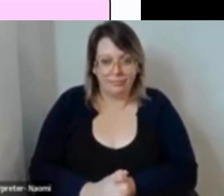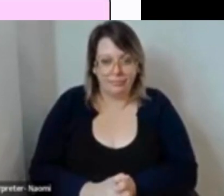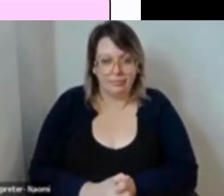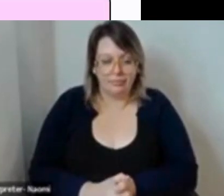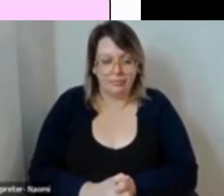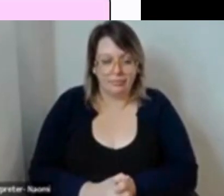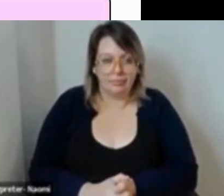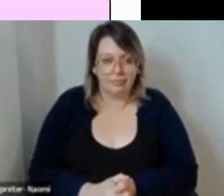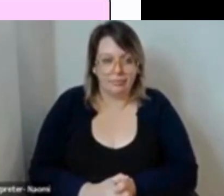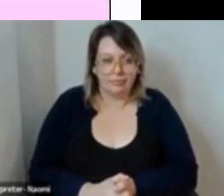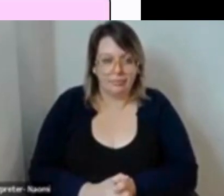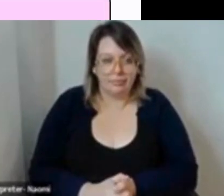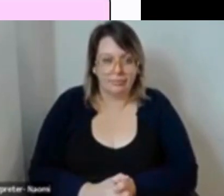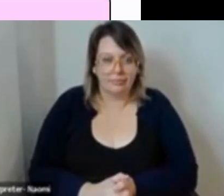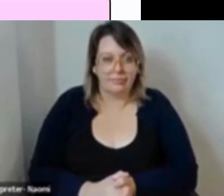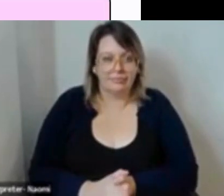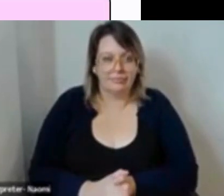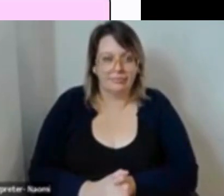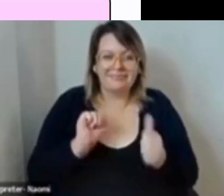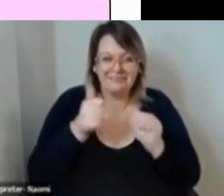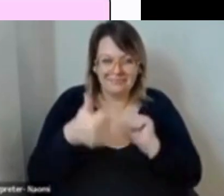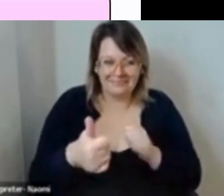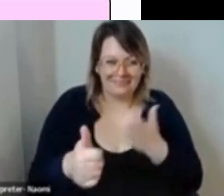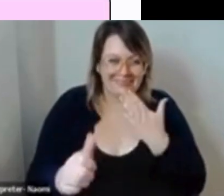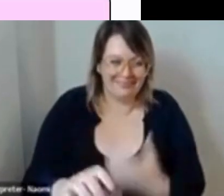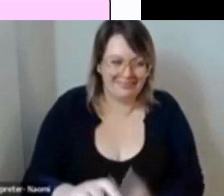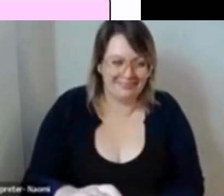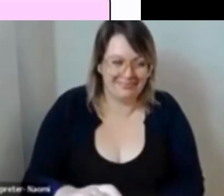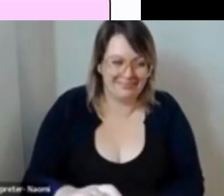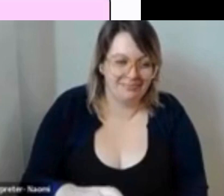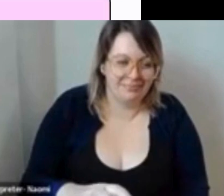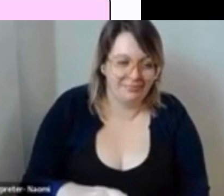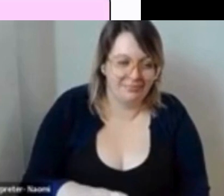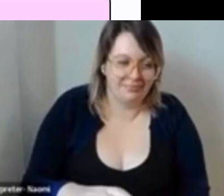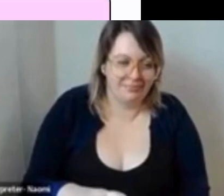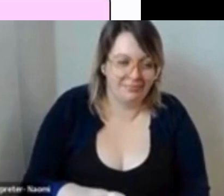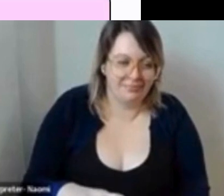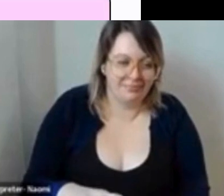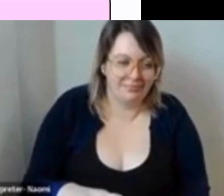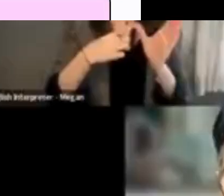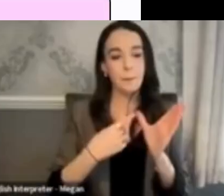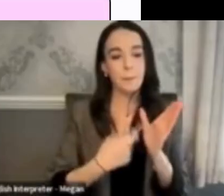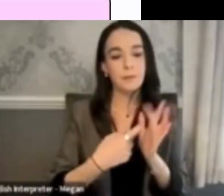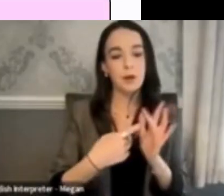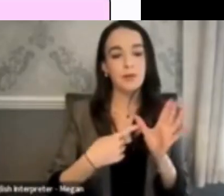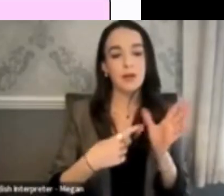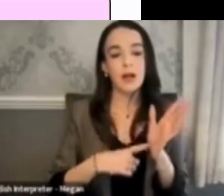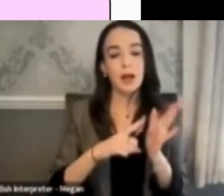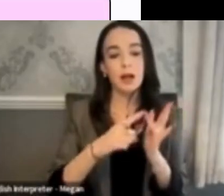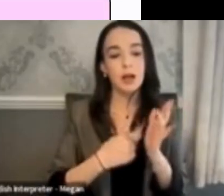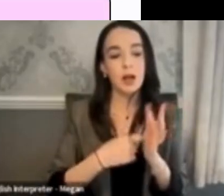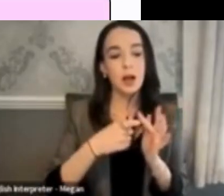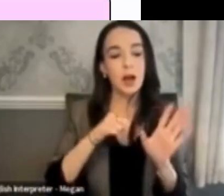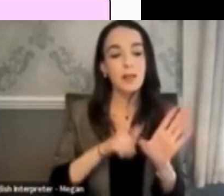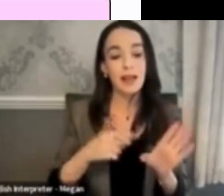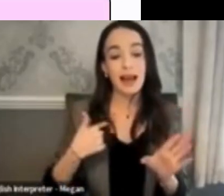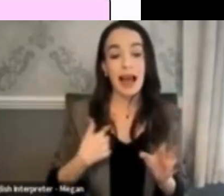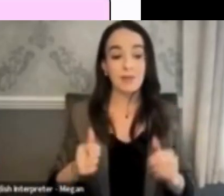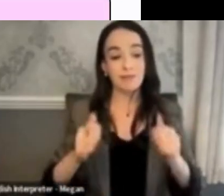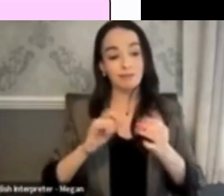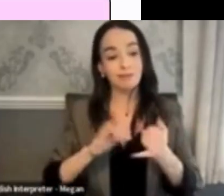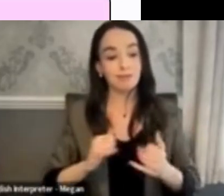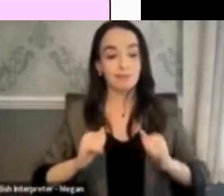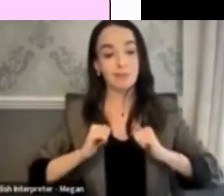Hi everyone, I'm Maria Turley, and I'm also a Senior Manager for Music Education and for Children and Young People at the